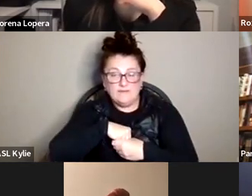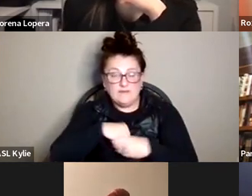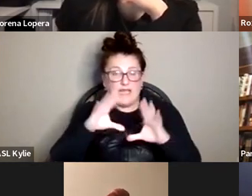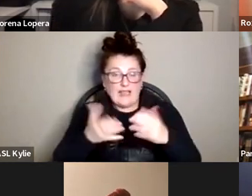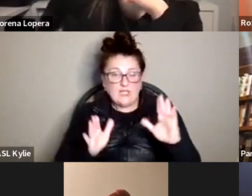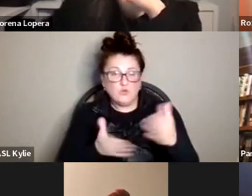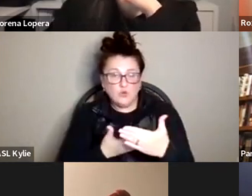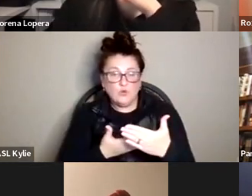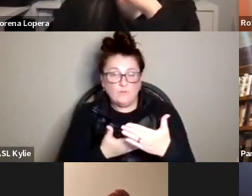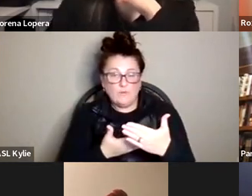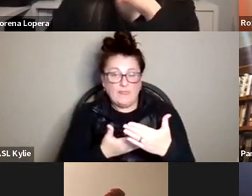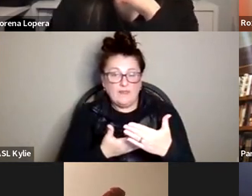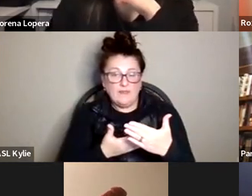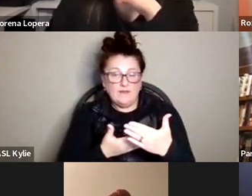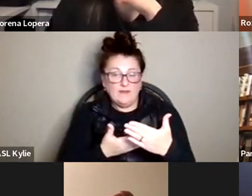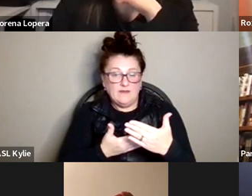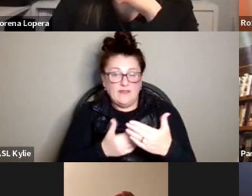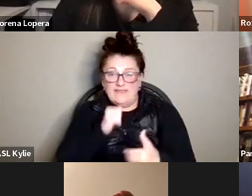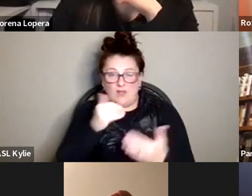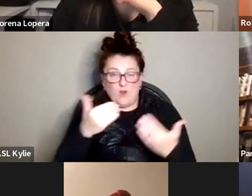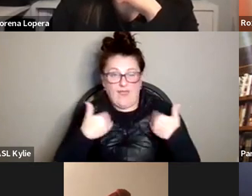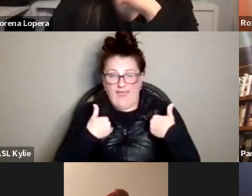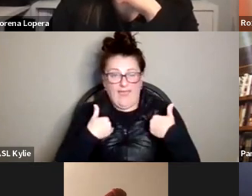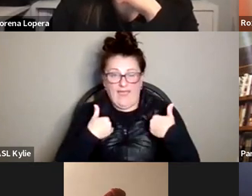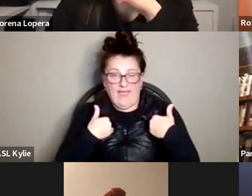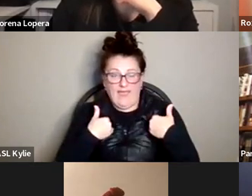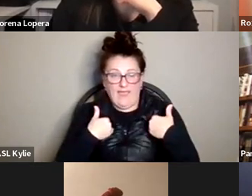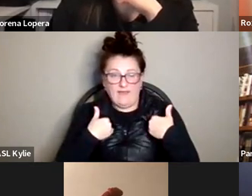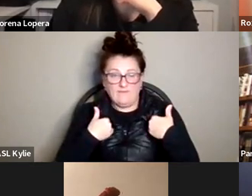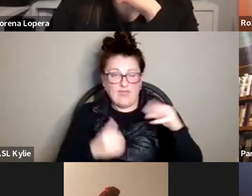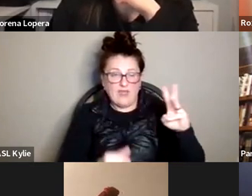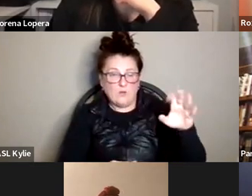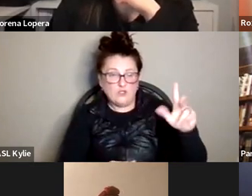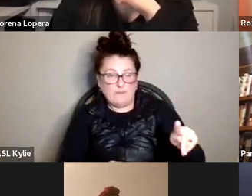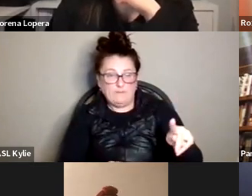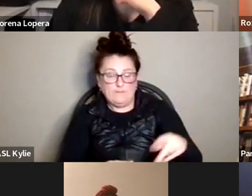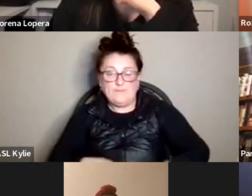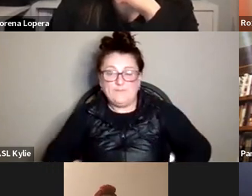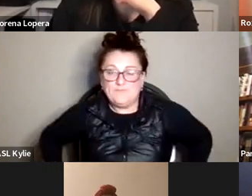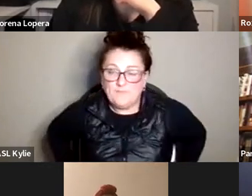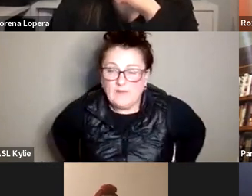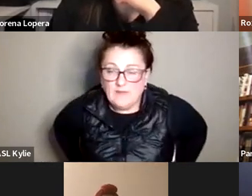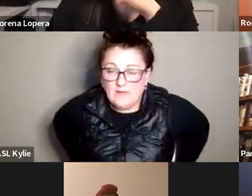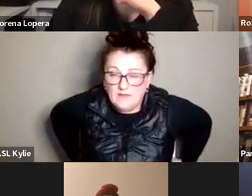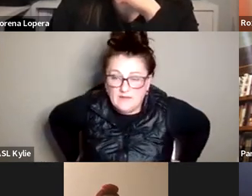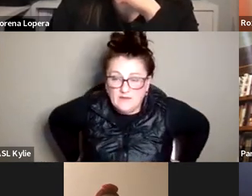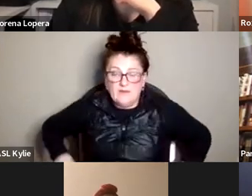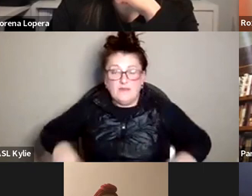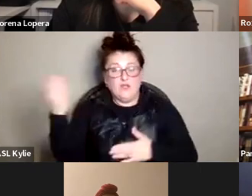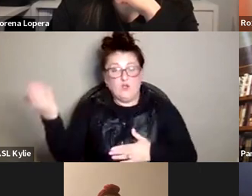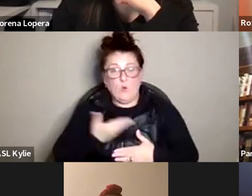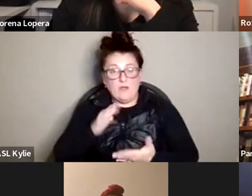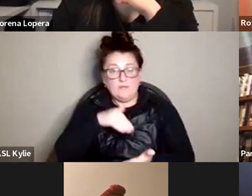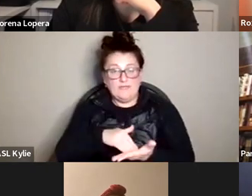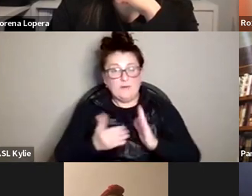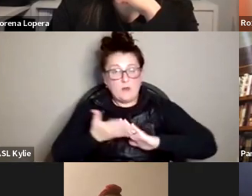classroom, and they don't have that at the Winship. So I really do think that these welcome centers need to be revamped, whether